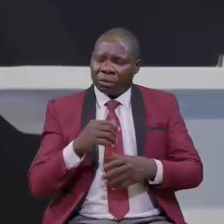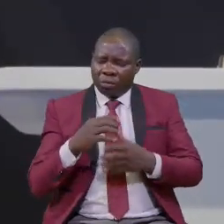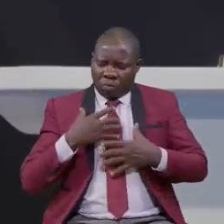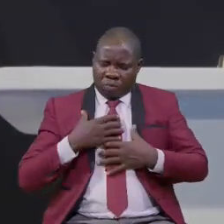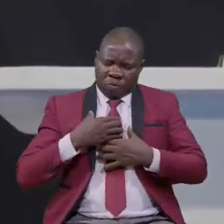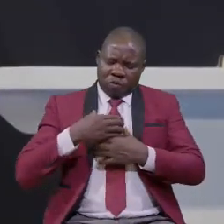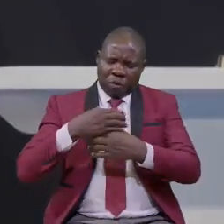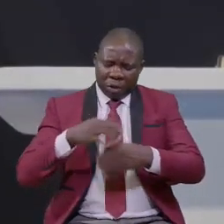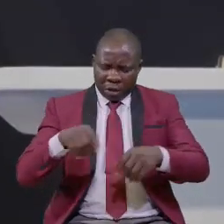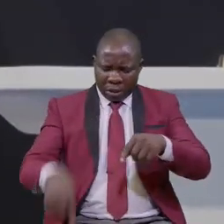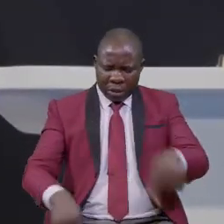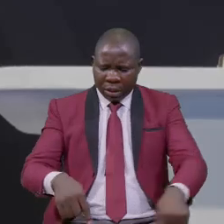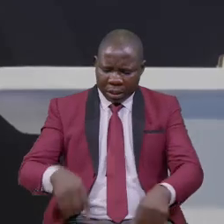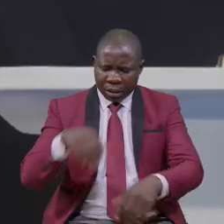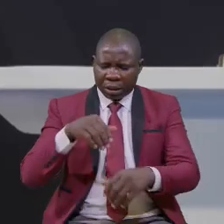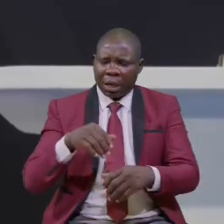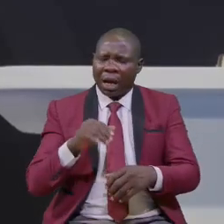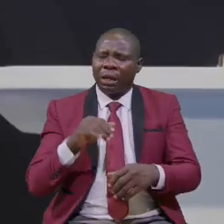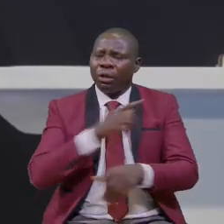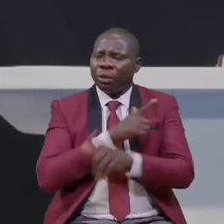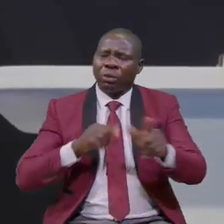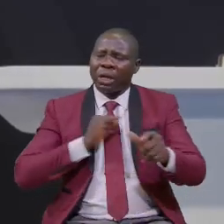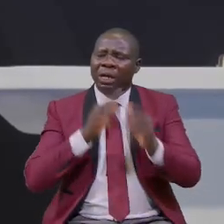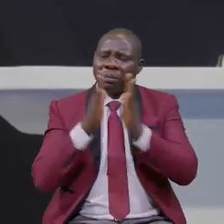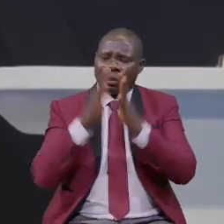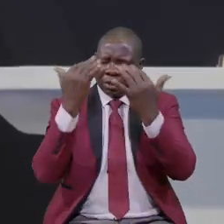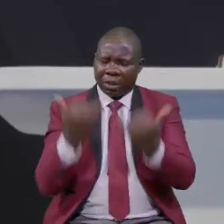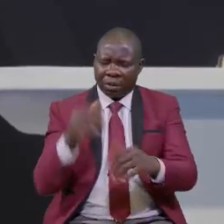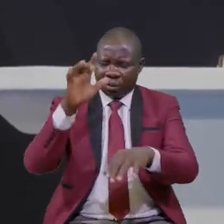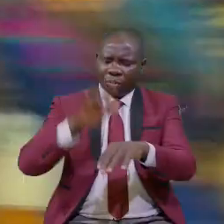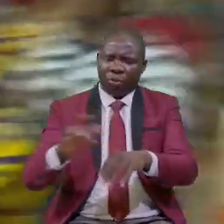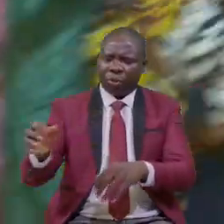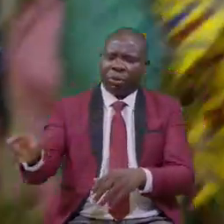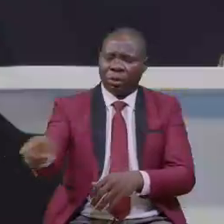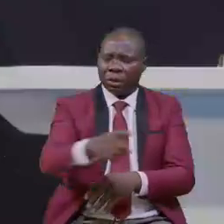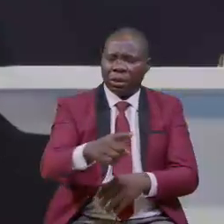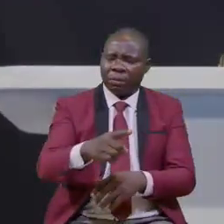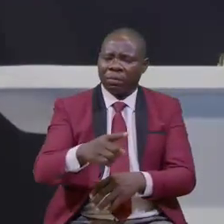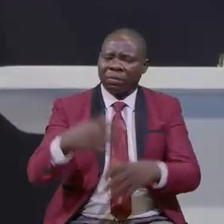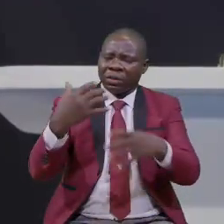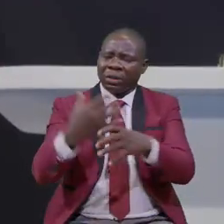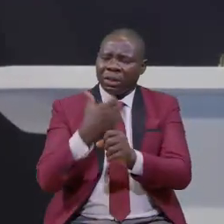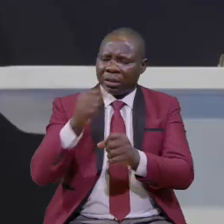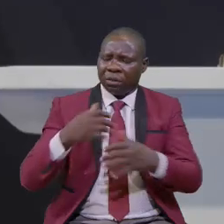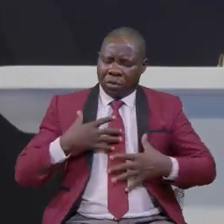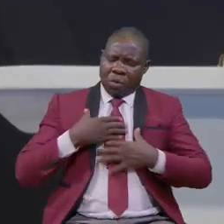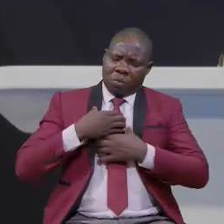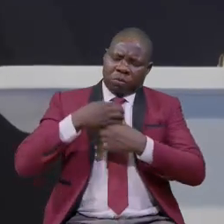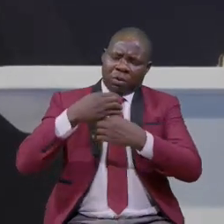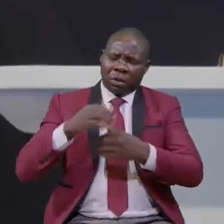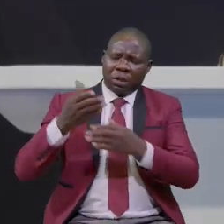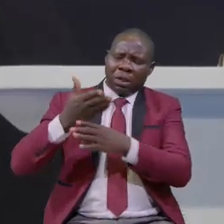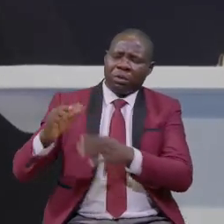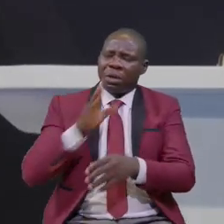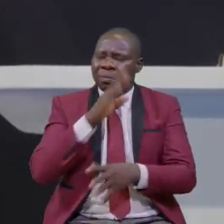like a balloon. Lord, I pray right now, touch them. Take the swelling away. Be